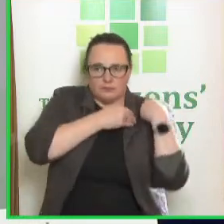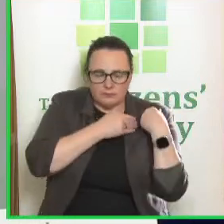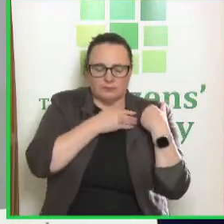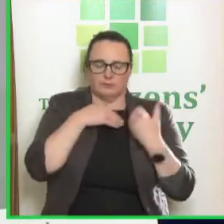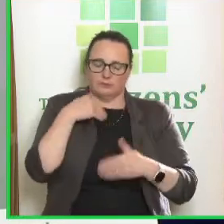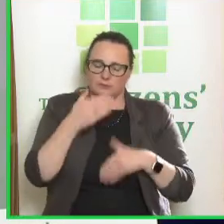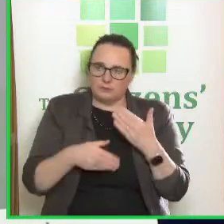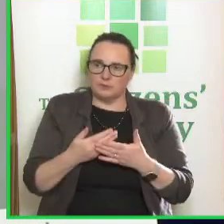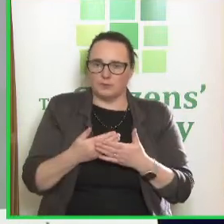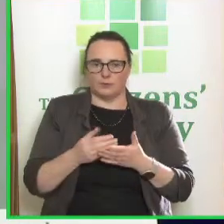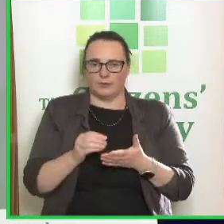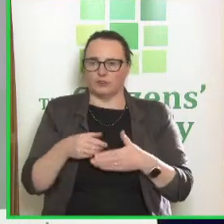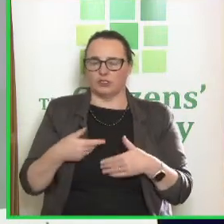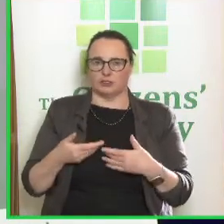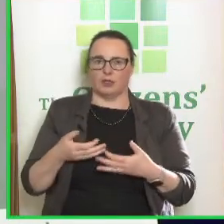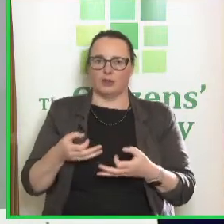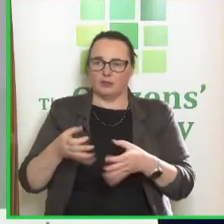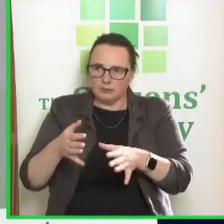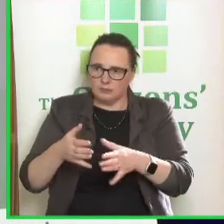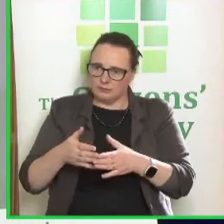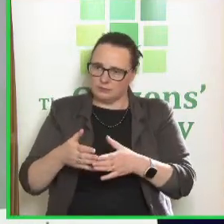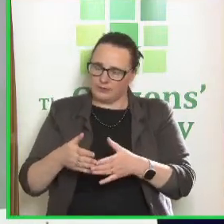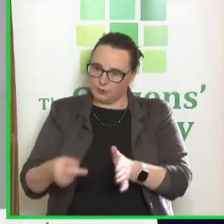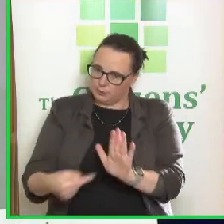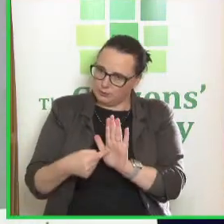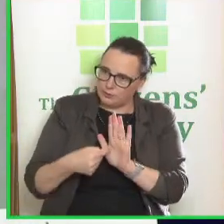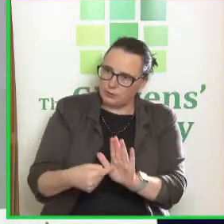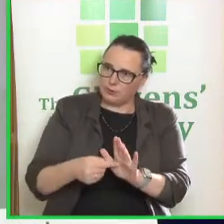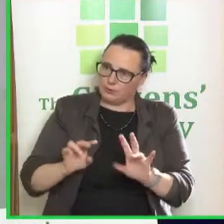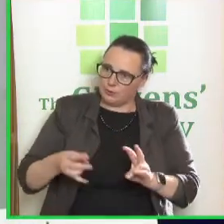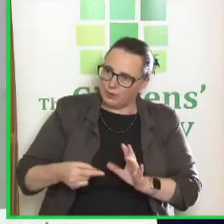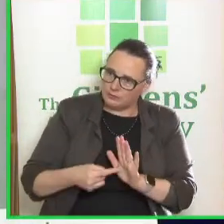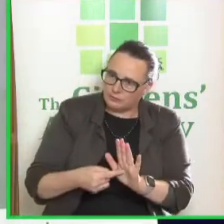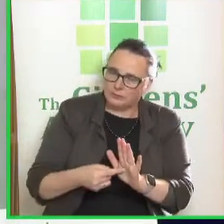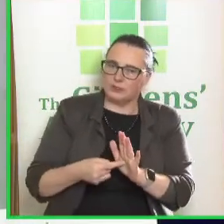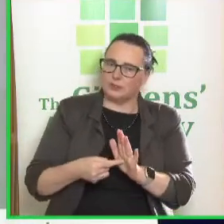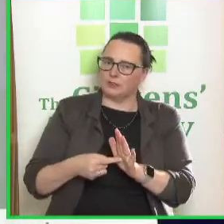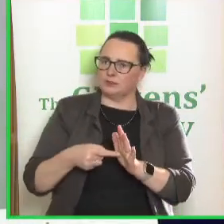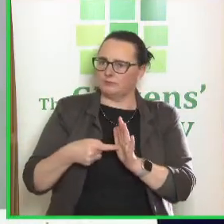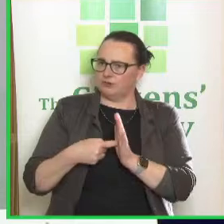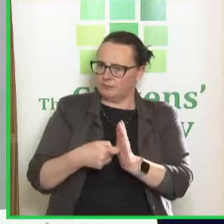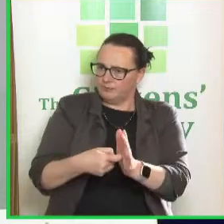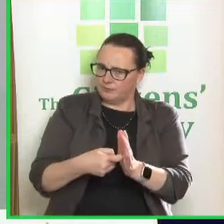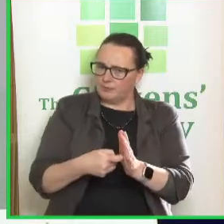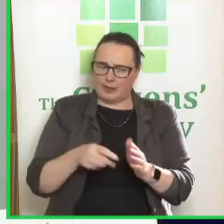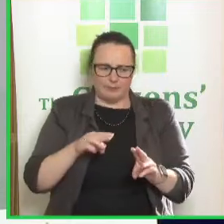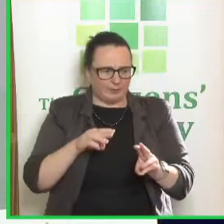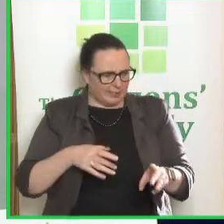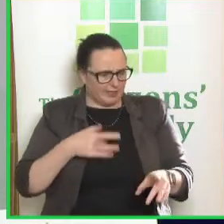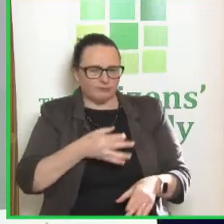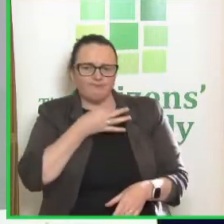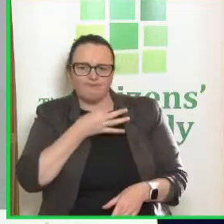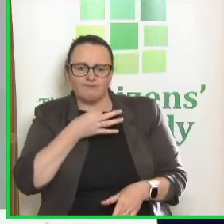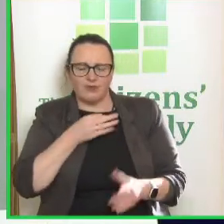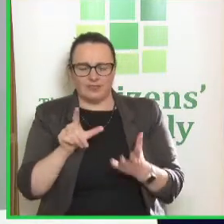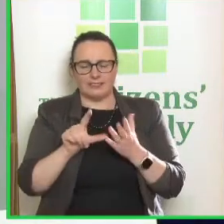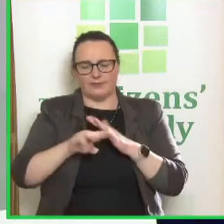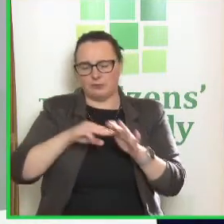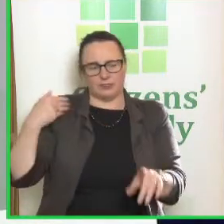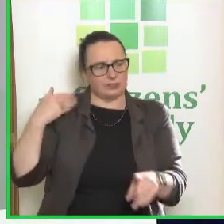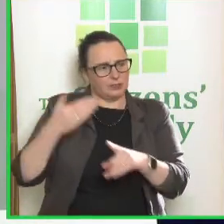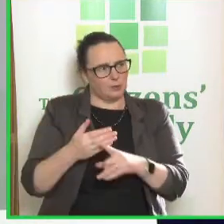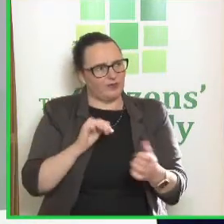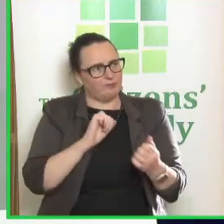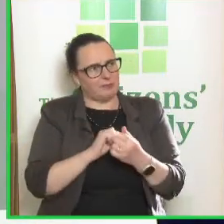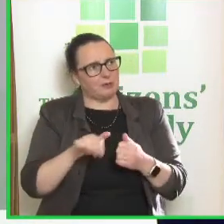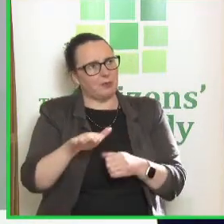a sense of urgency to act on these recommendations now. People's lives are at stake. In the 7 months we met, probably close to